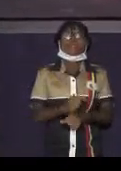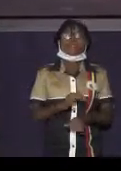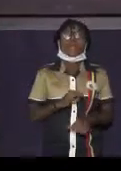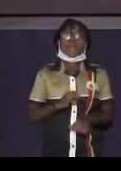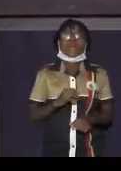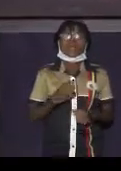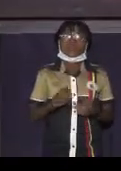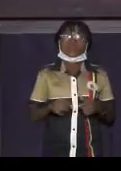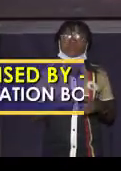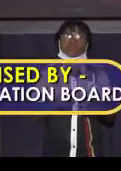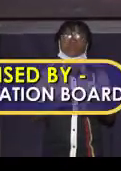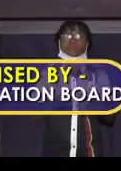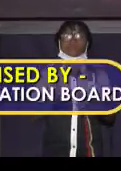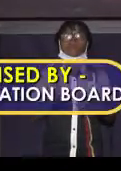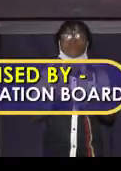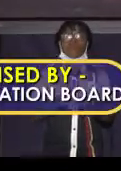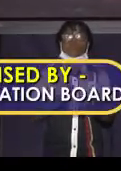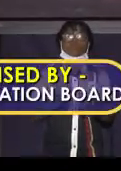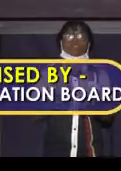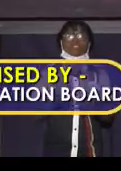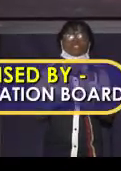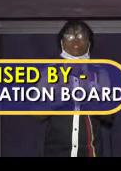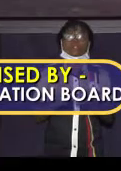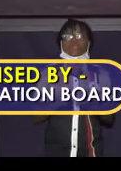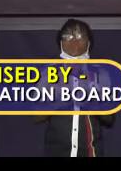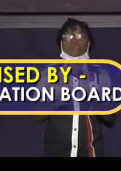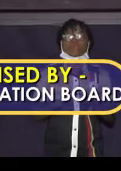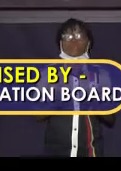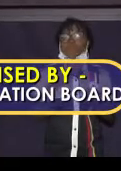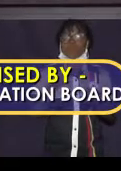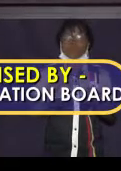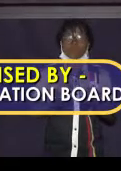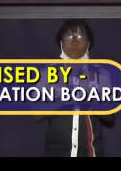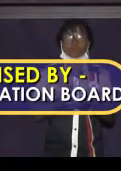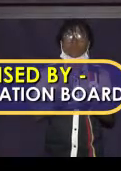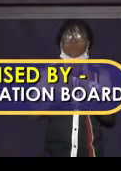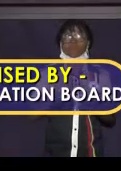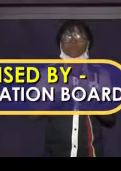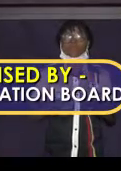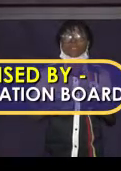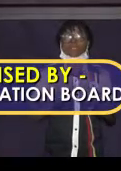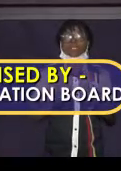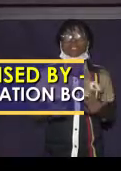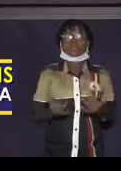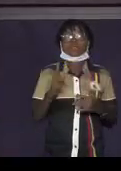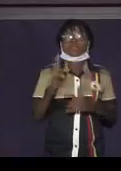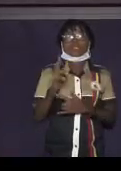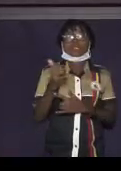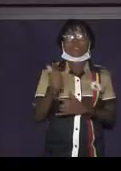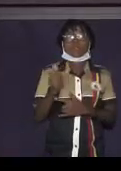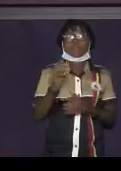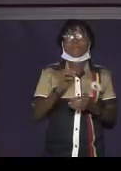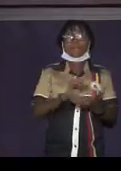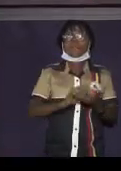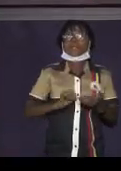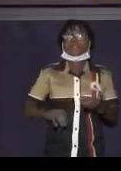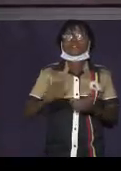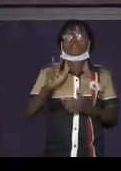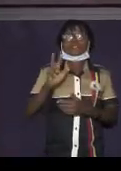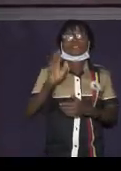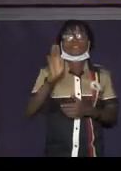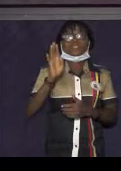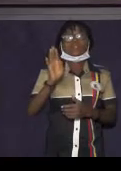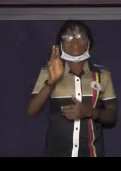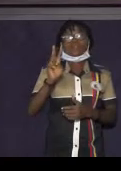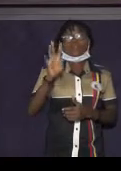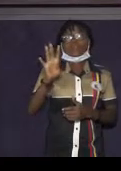just walk right through it together and see whether you are correct, my friend. Now, 3a minus 2b, the first thing that we do is that